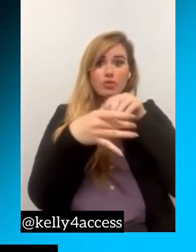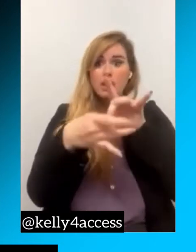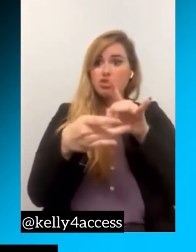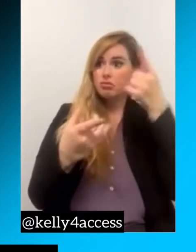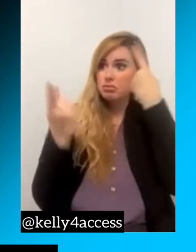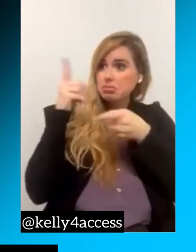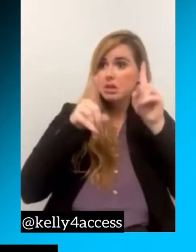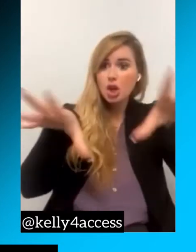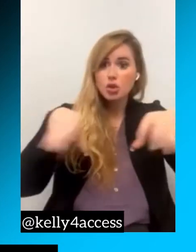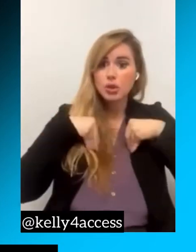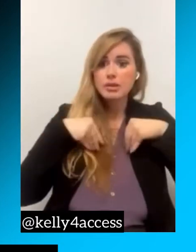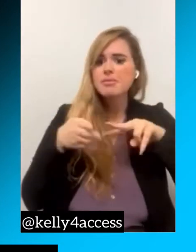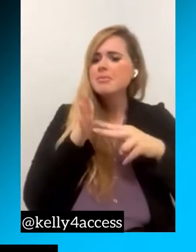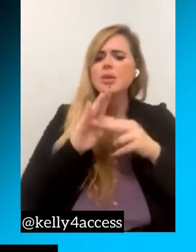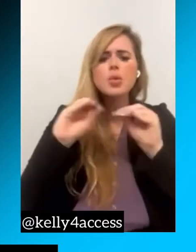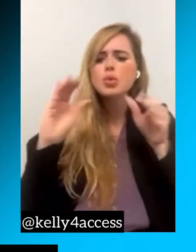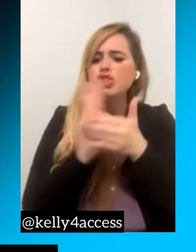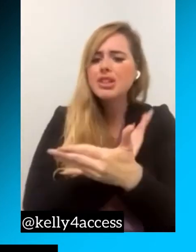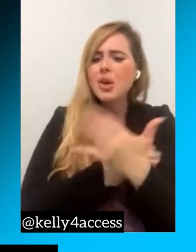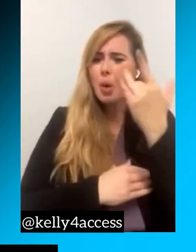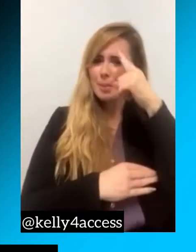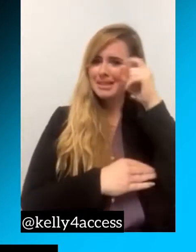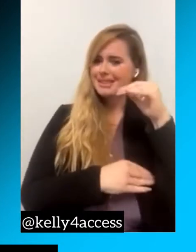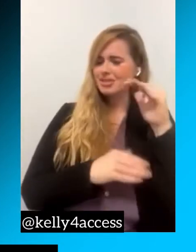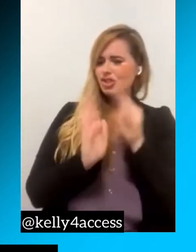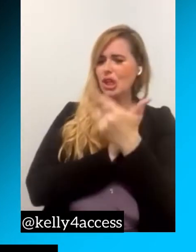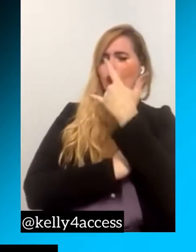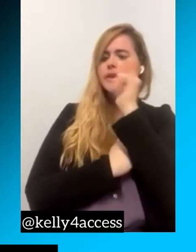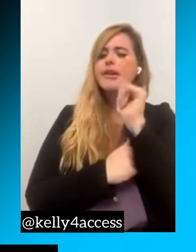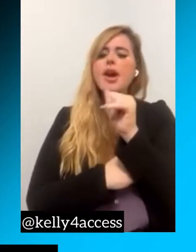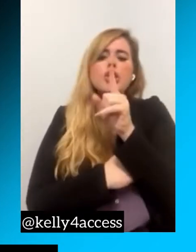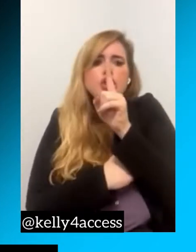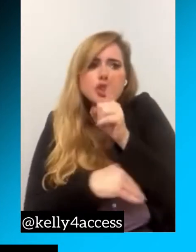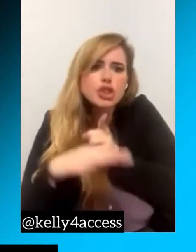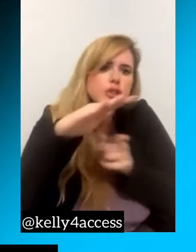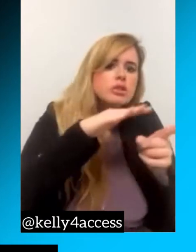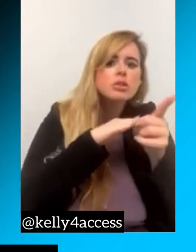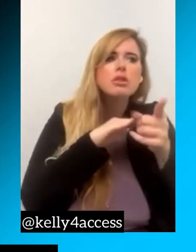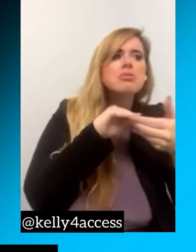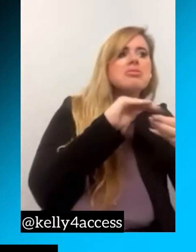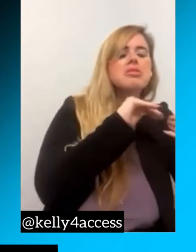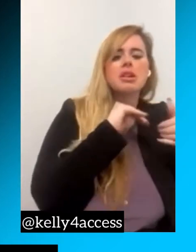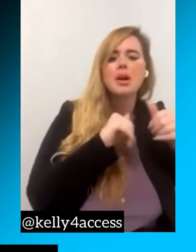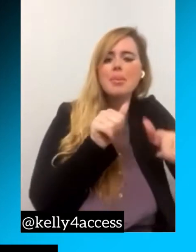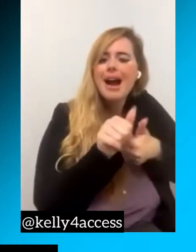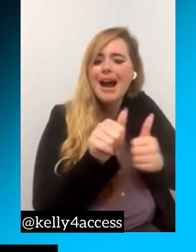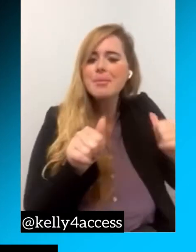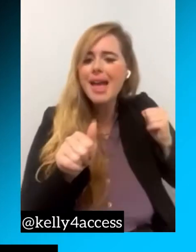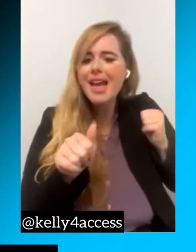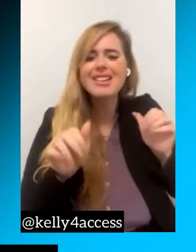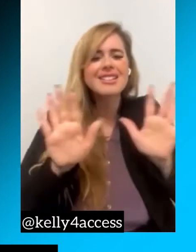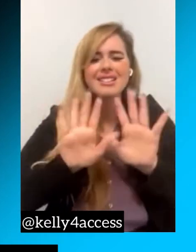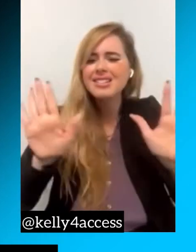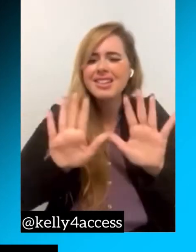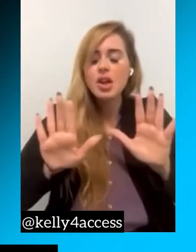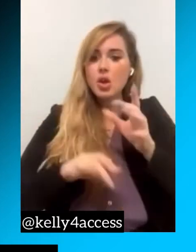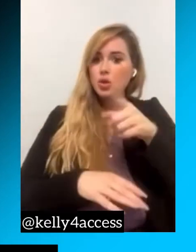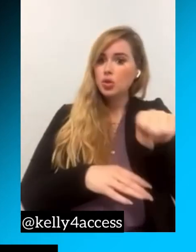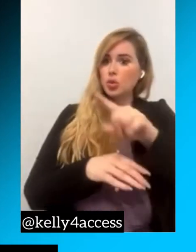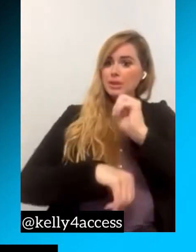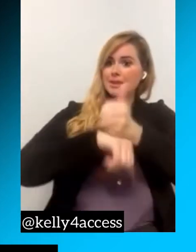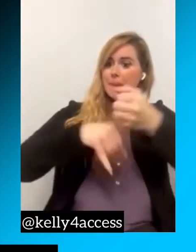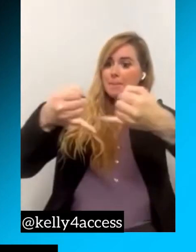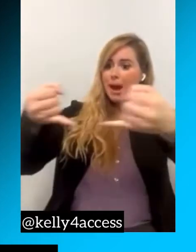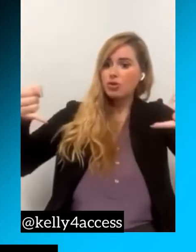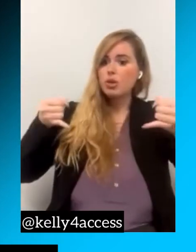involves lying, going behind people's backs, and breaking boundaries that were set in the relationship. That's